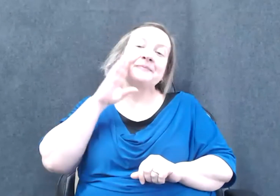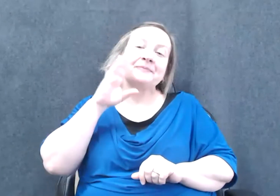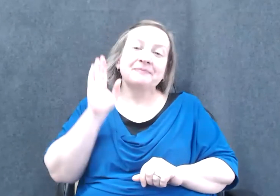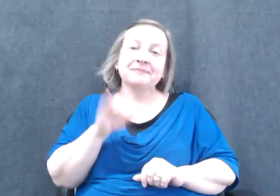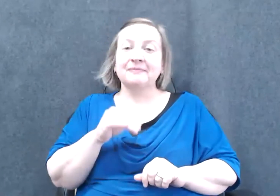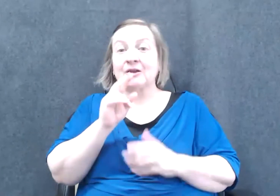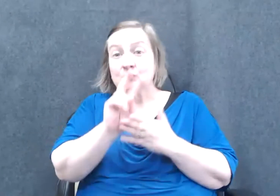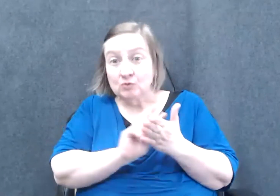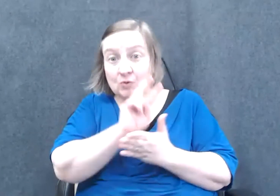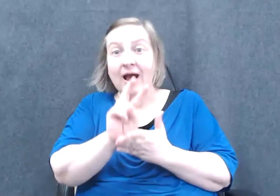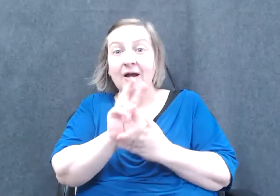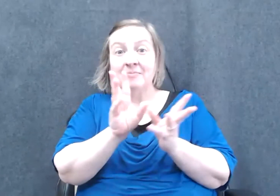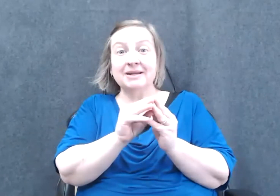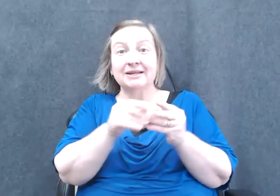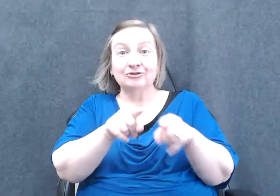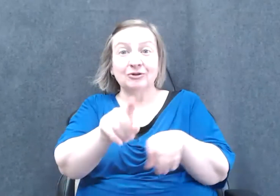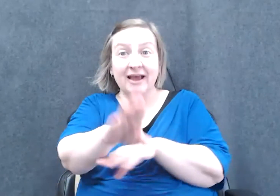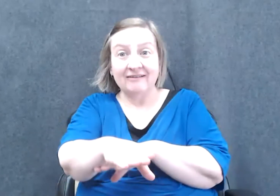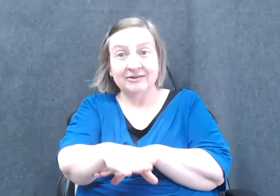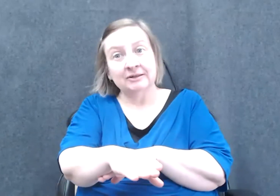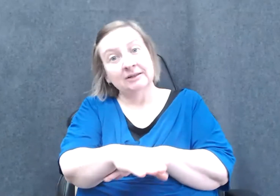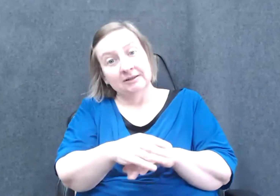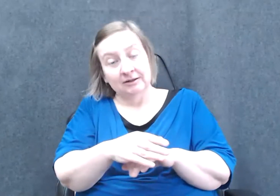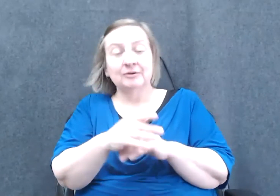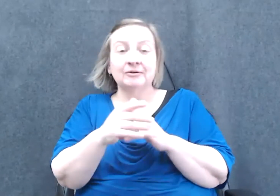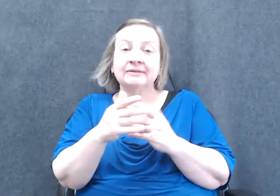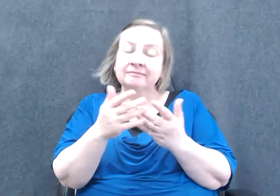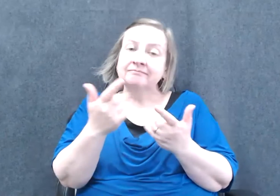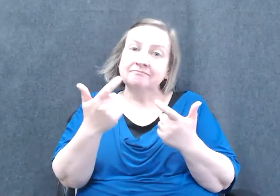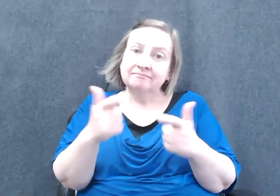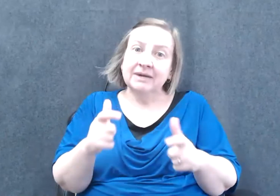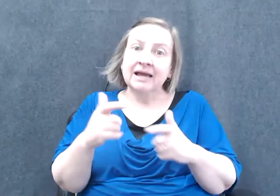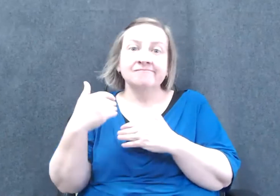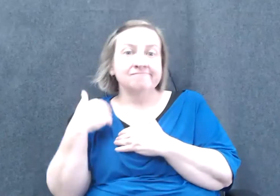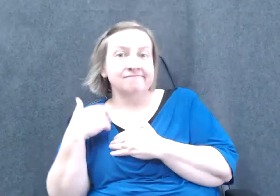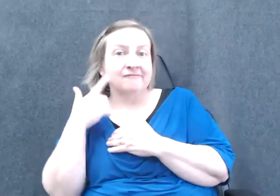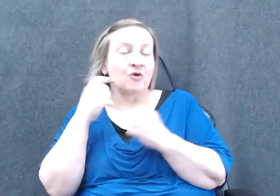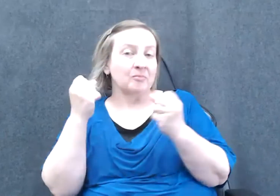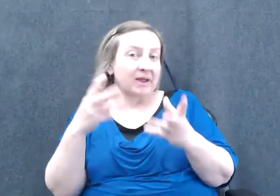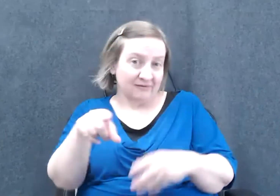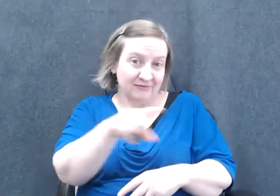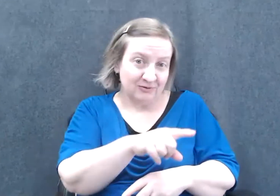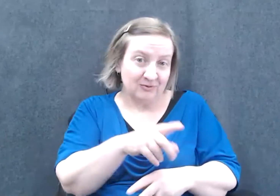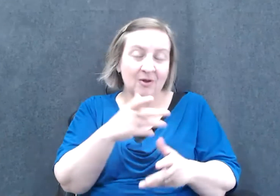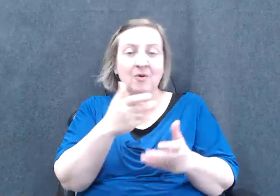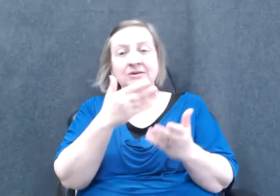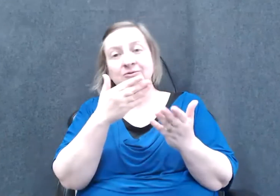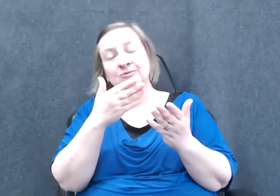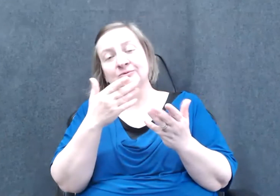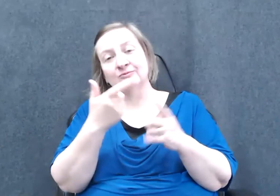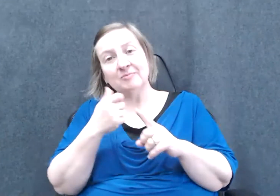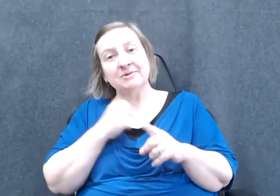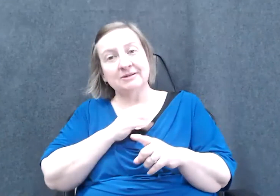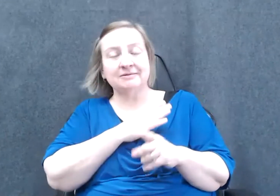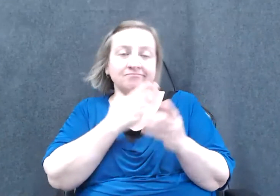a 2-hour meeting on an afternoon is not insignificant for many of you, and I really want to extend on behalf of the steering committee